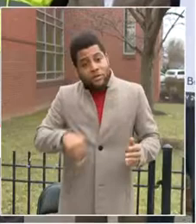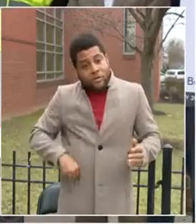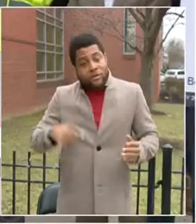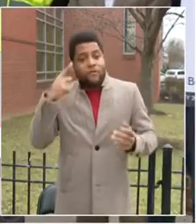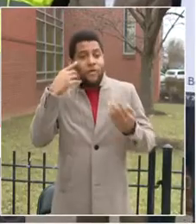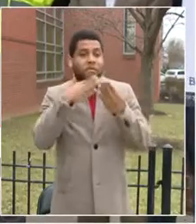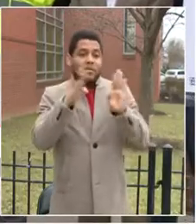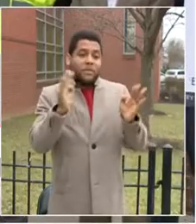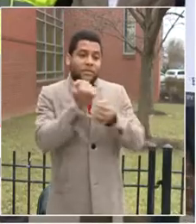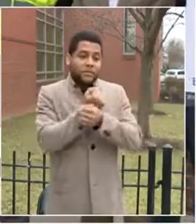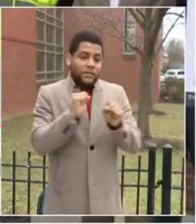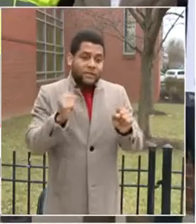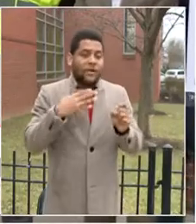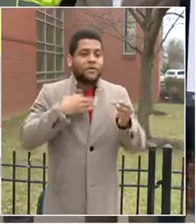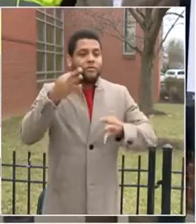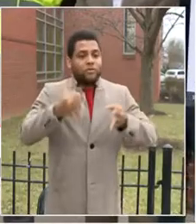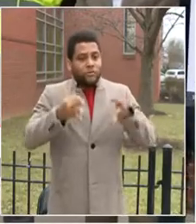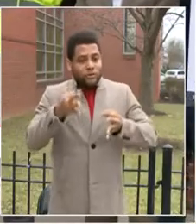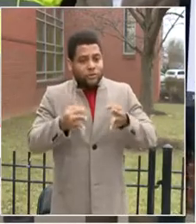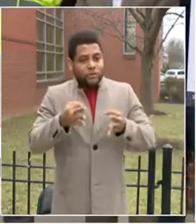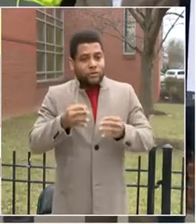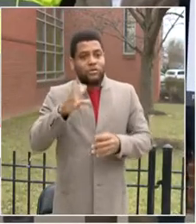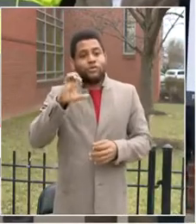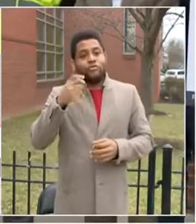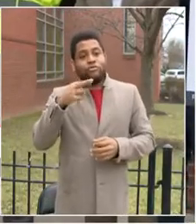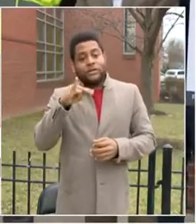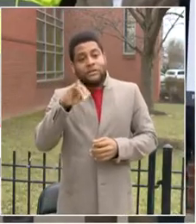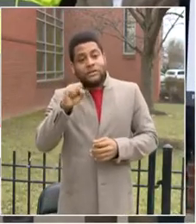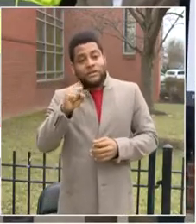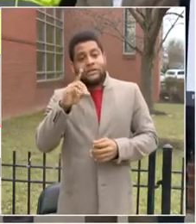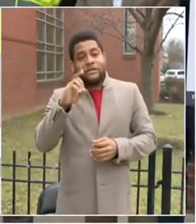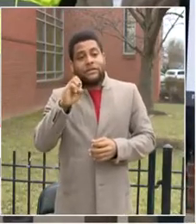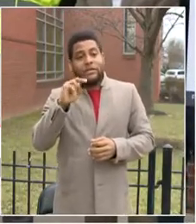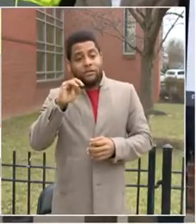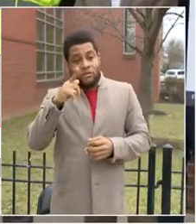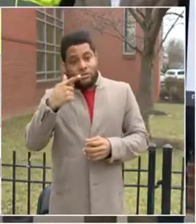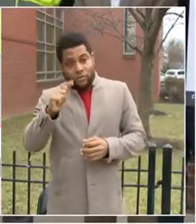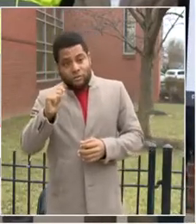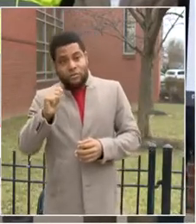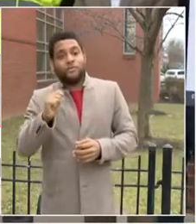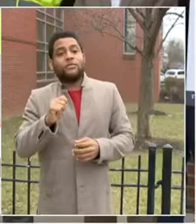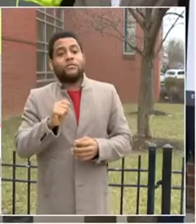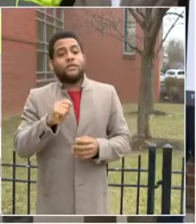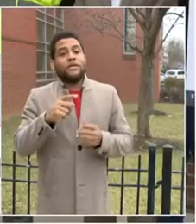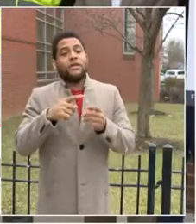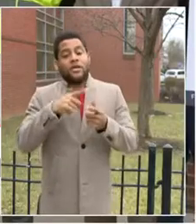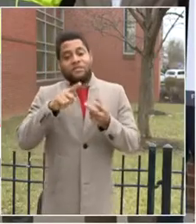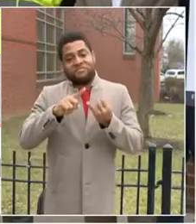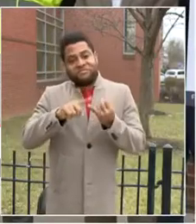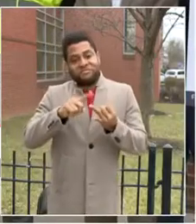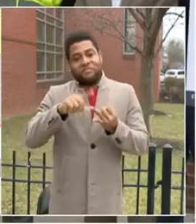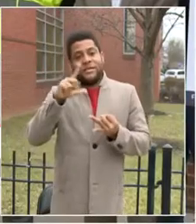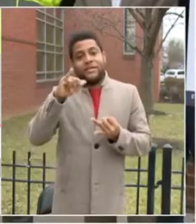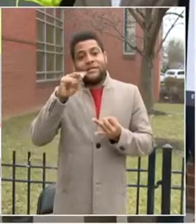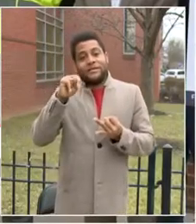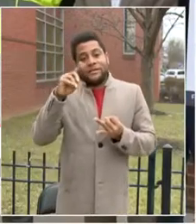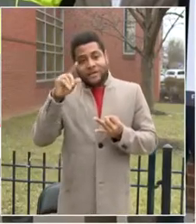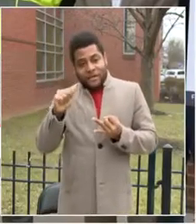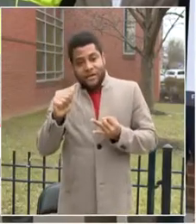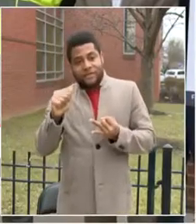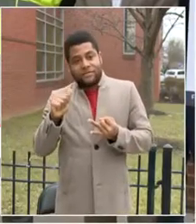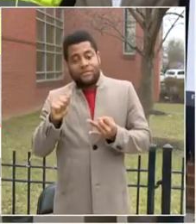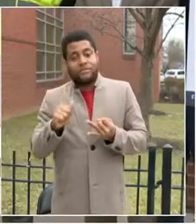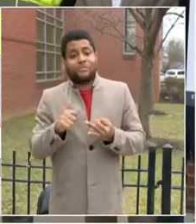Justice, Chris Geldhart, as well as Linda Harley Harper, the Director of Gun Violence Prevention,